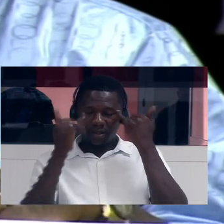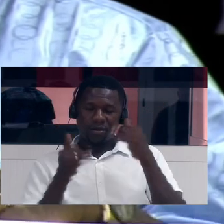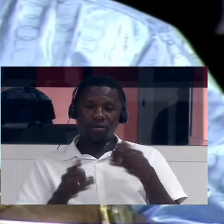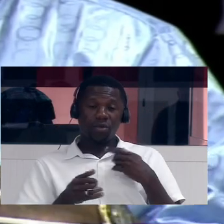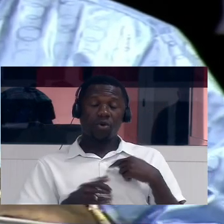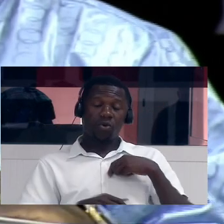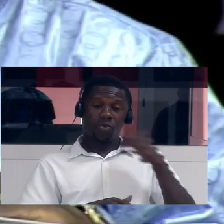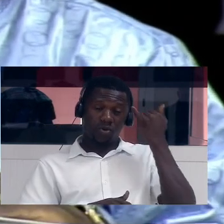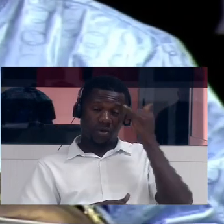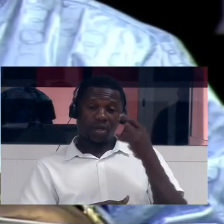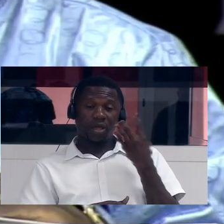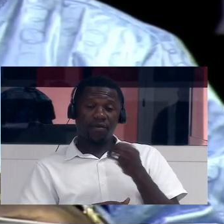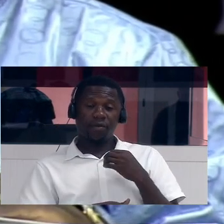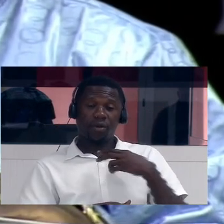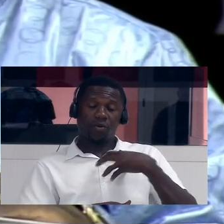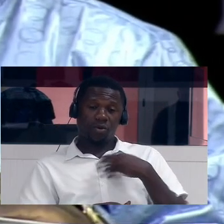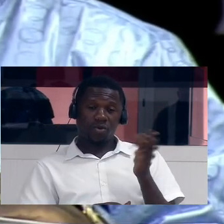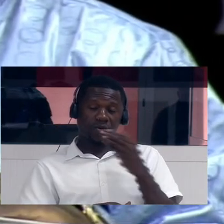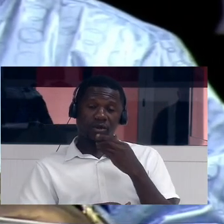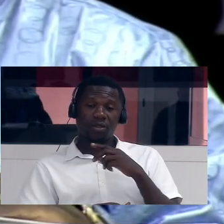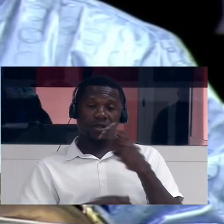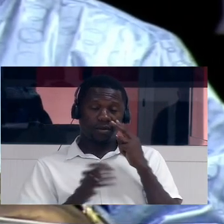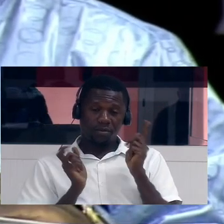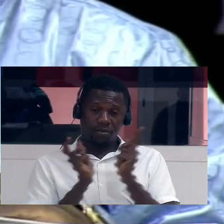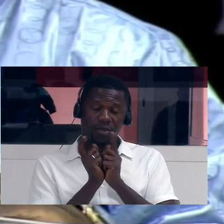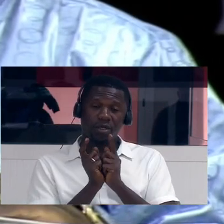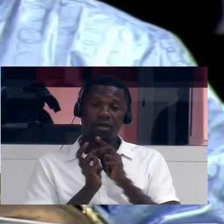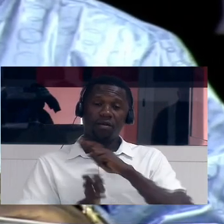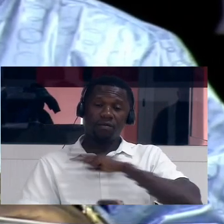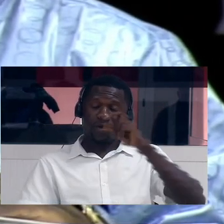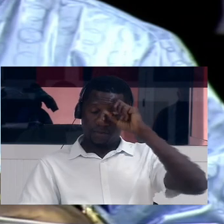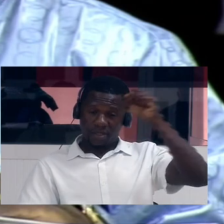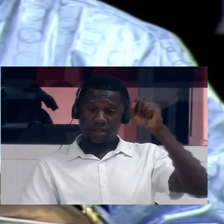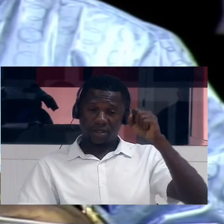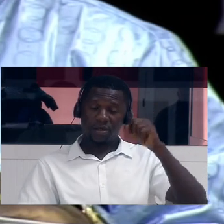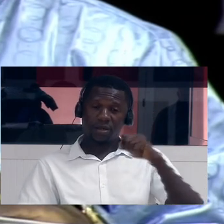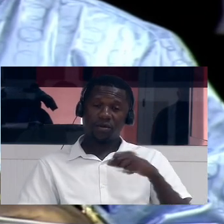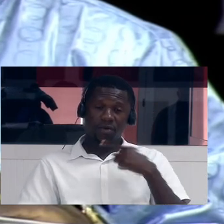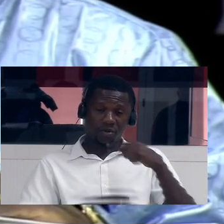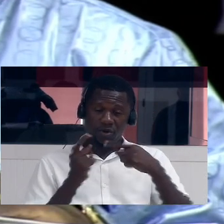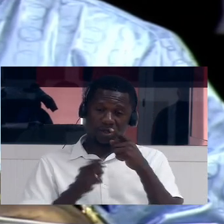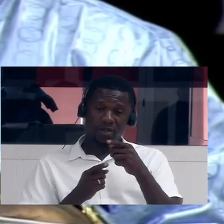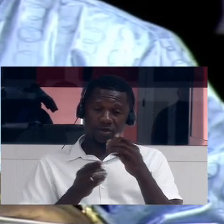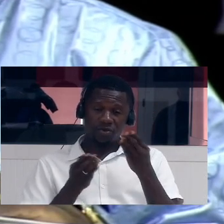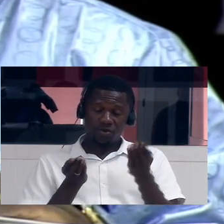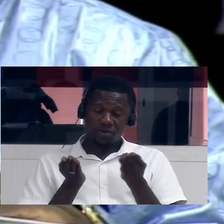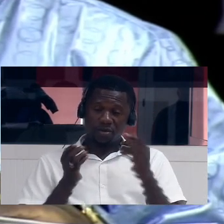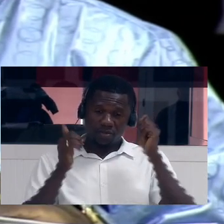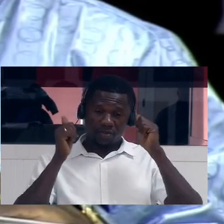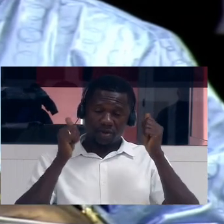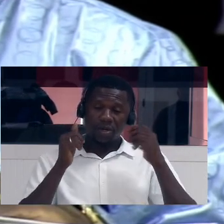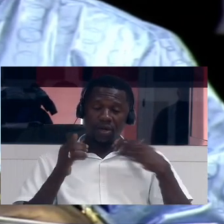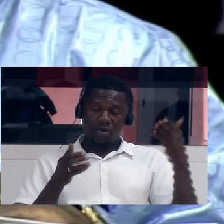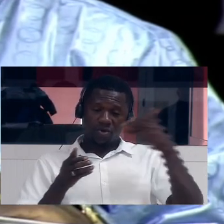that they want to come and see the vice president on this matter, let them be escorted. That is why, as I said to you much earlier, I